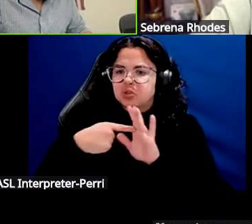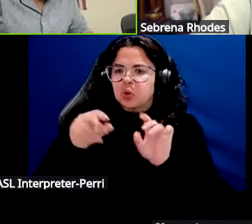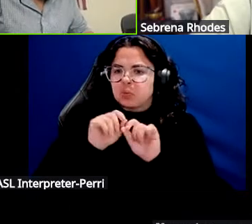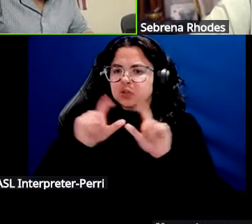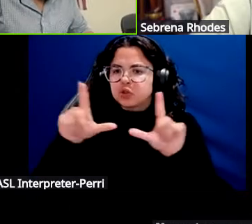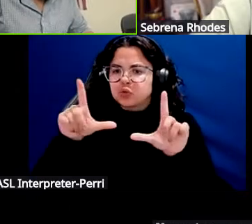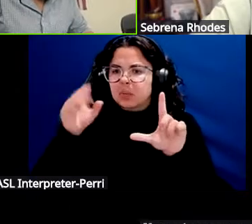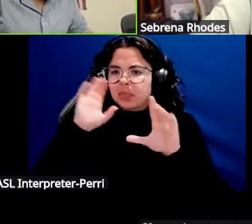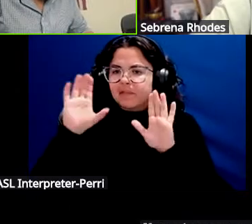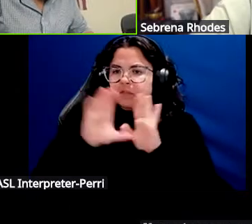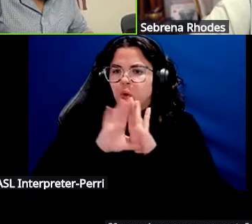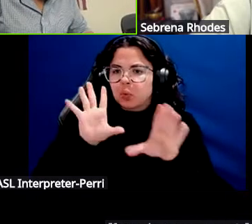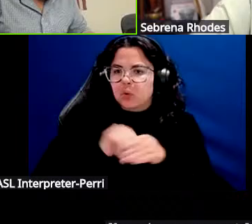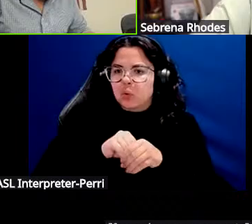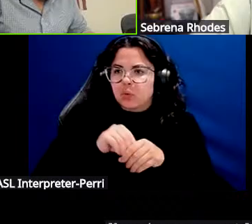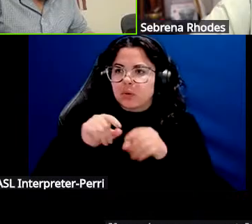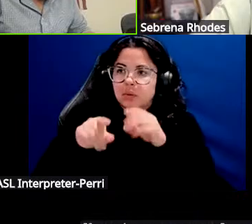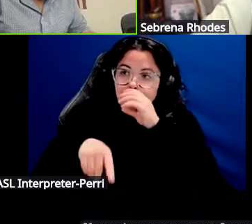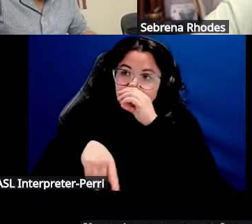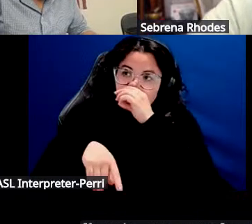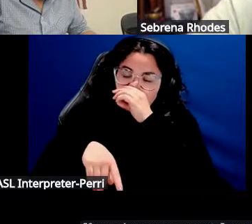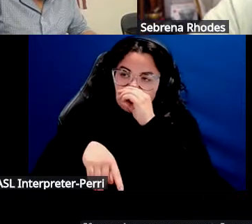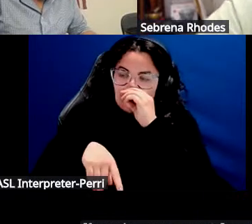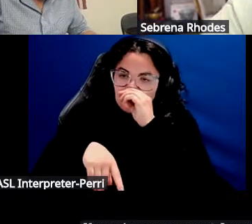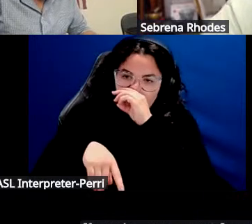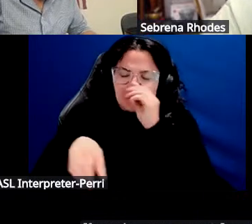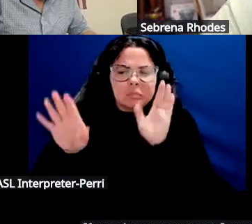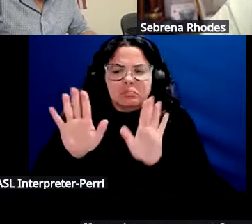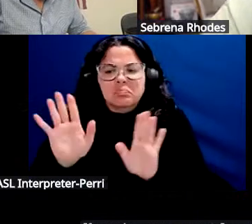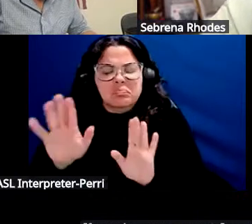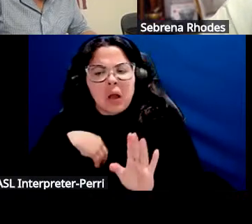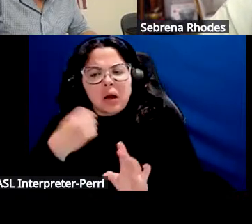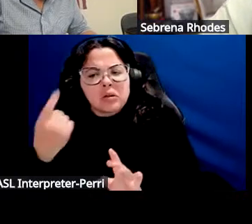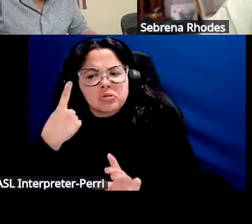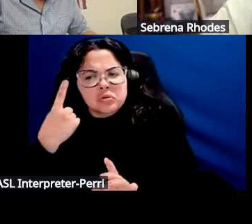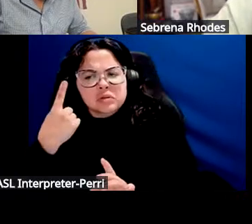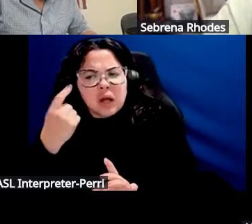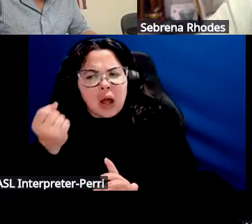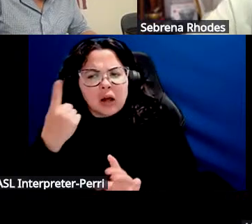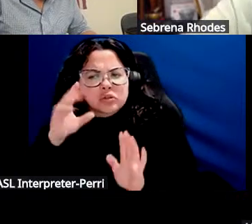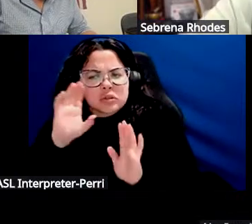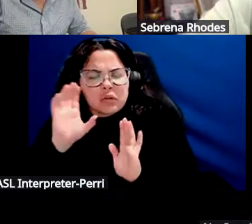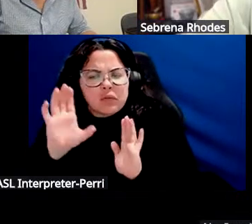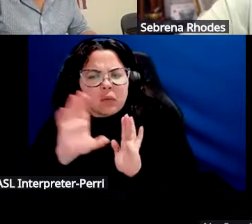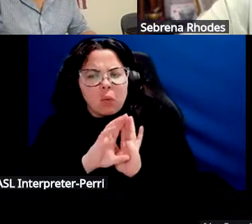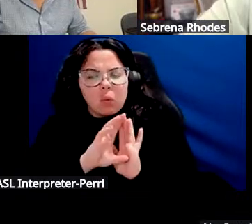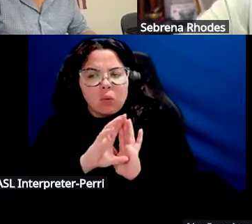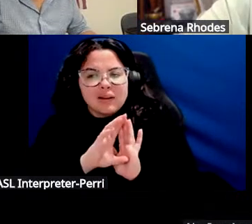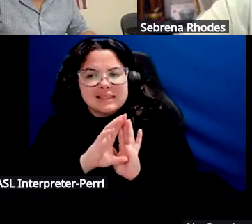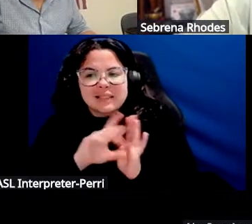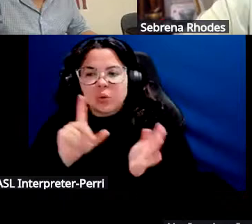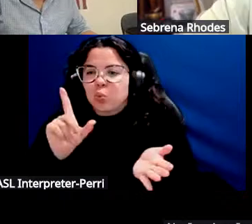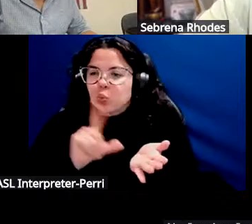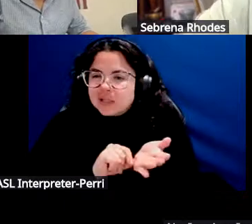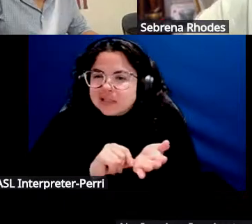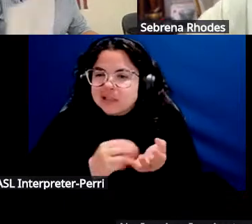the photo he included. No, He did. I understand the photo. It says printed